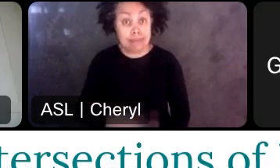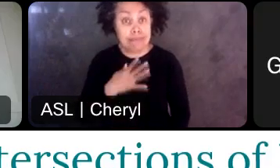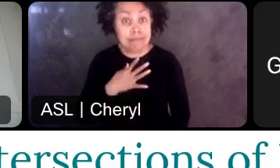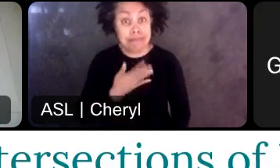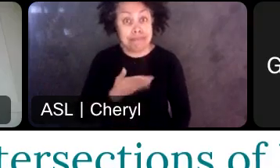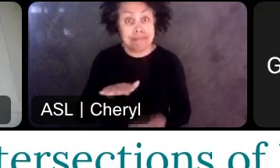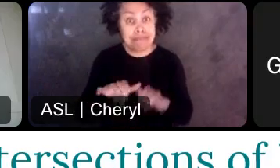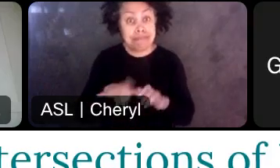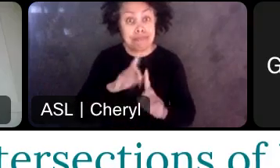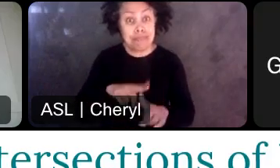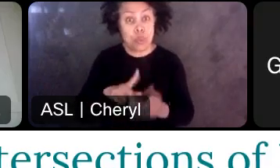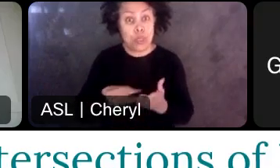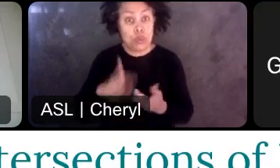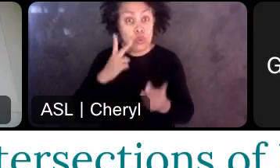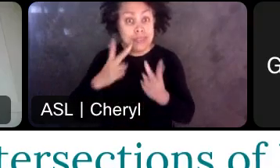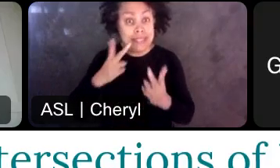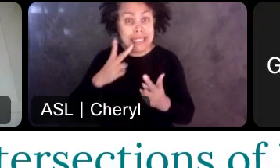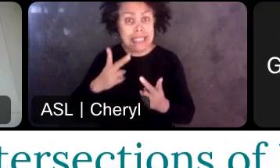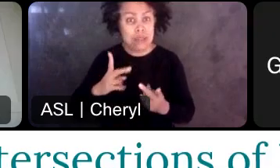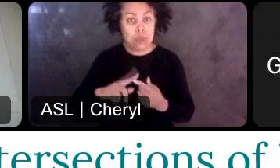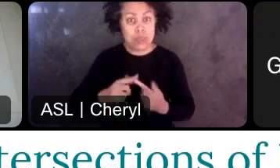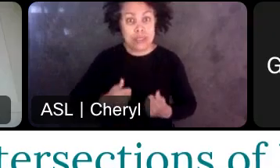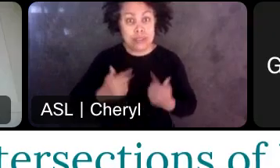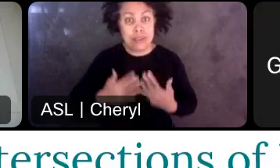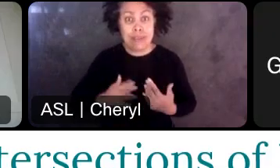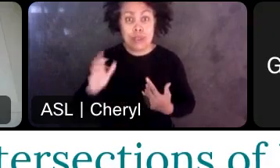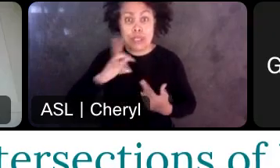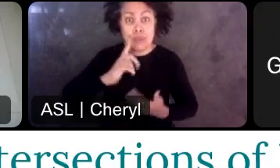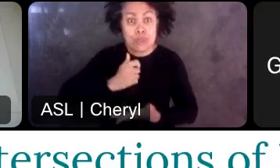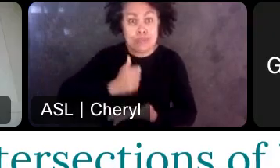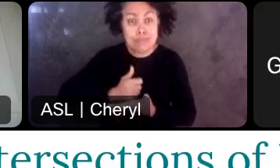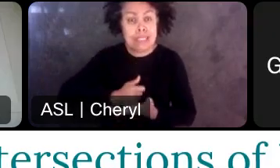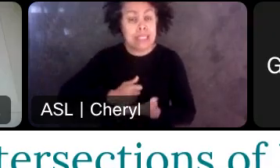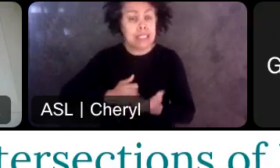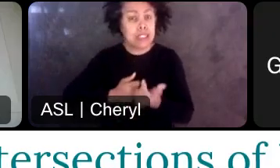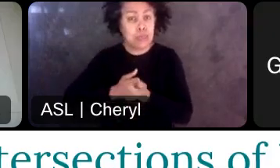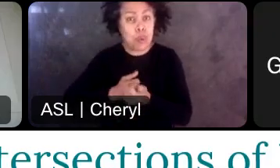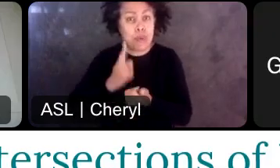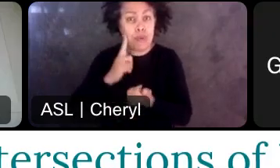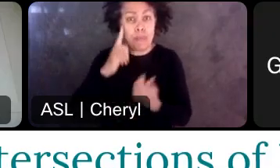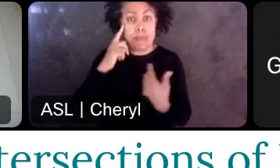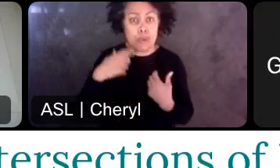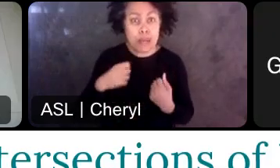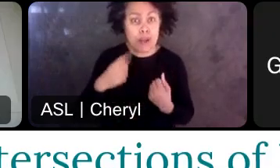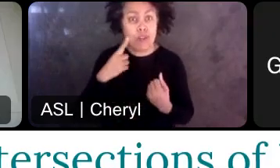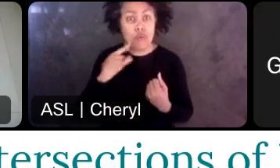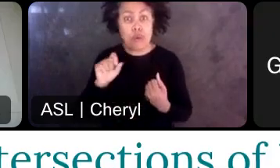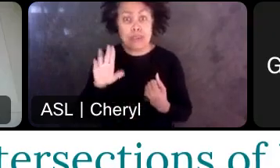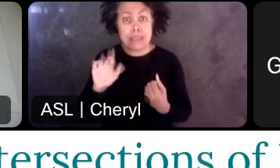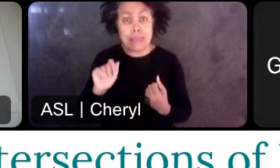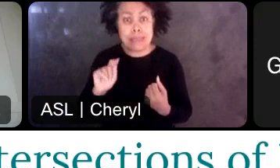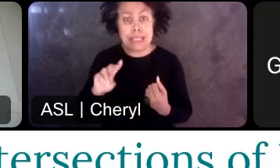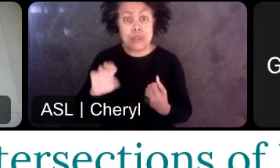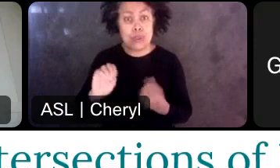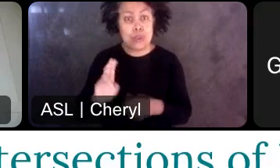chat about what you have seen for survivors who are seeking support for their mental health and substance use. And again, I'll repeat that.